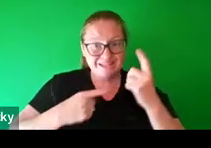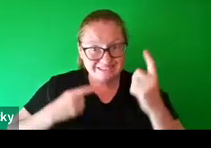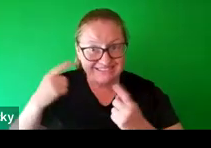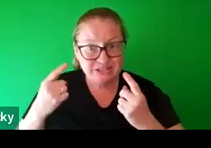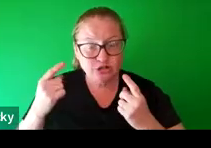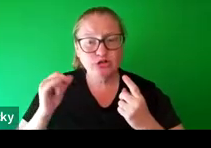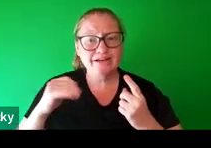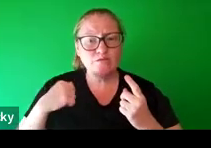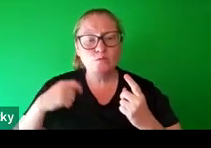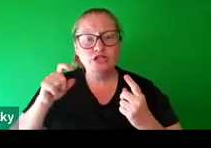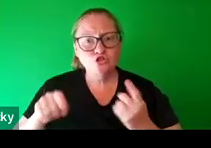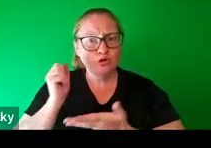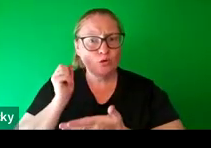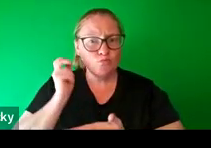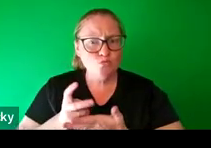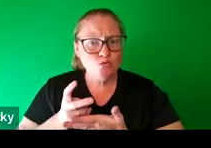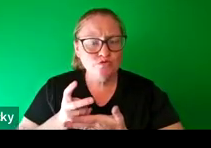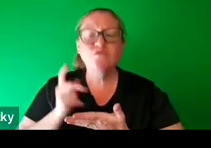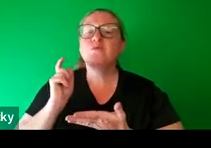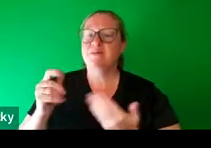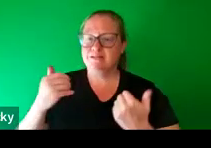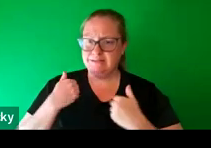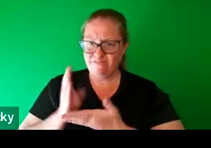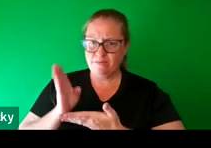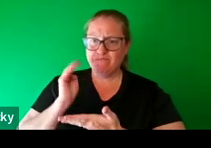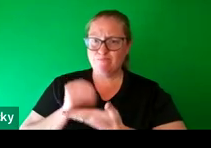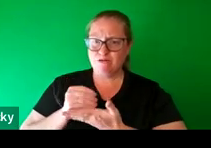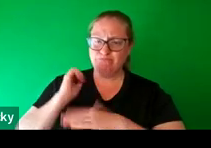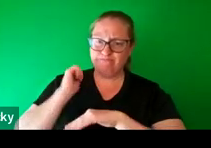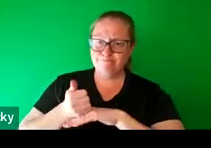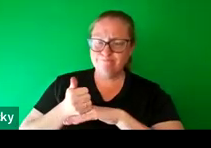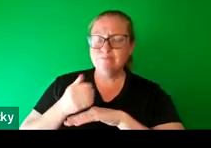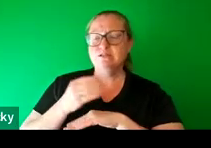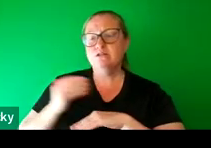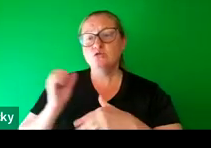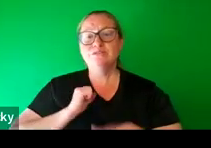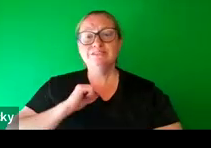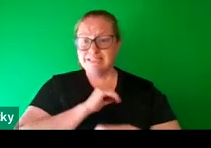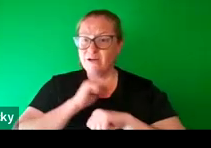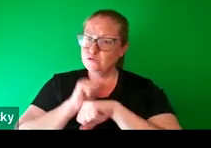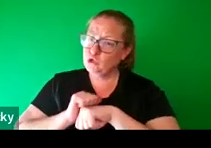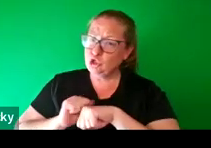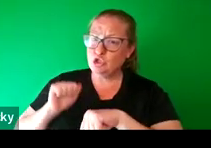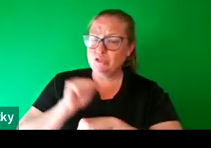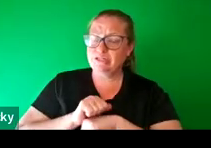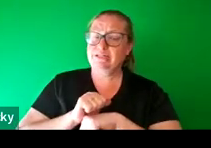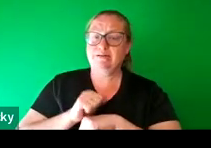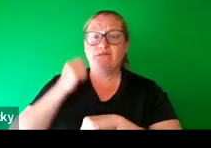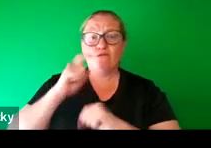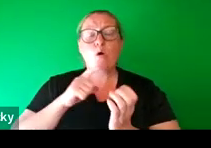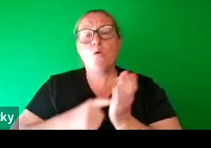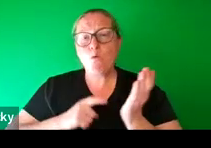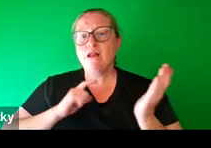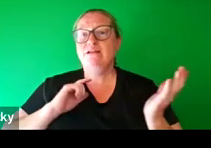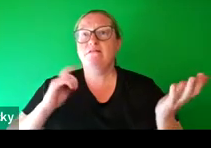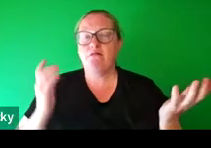be approved, it needs to be budgeted. So staff is working very much on what the budget status